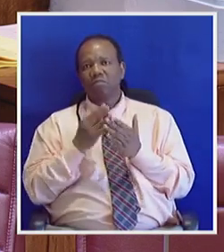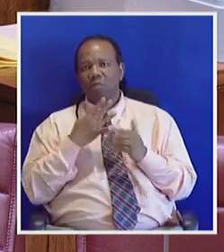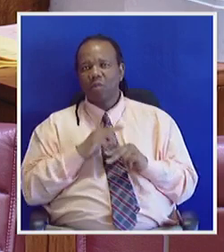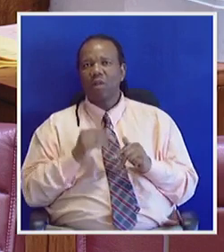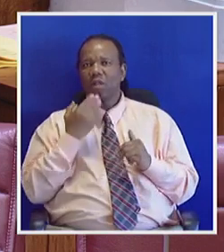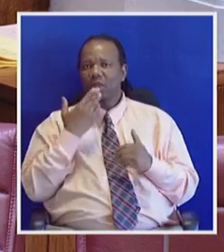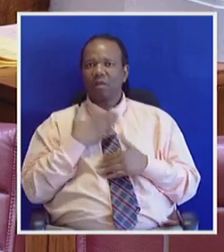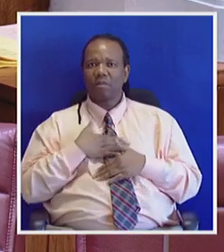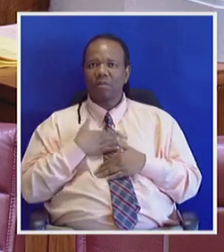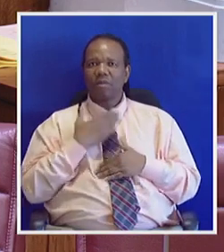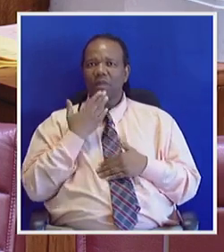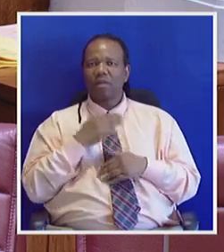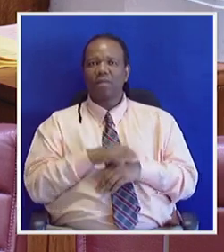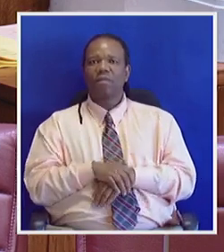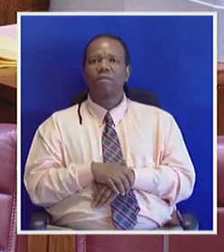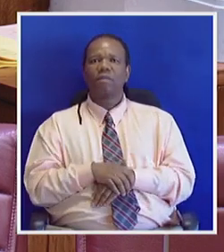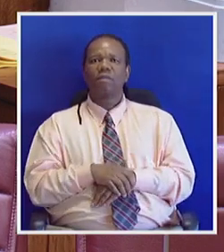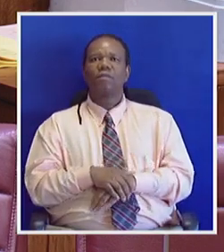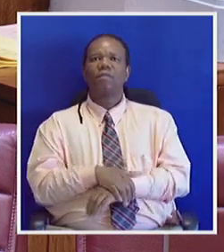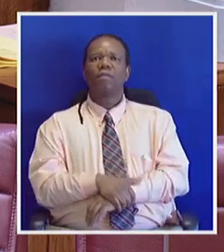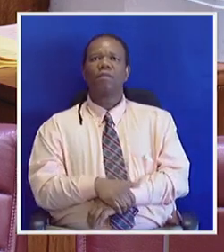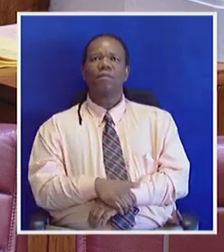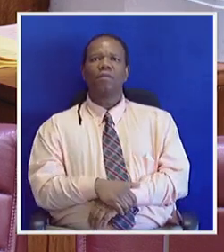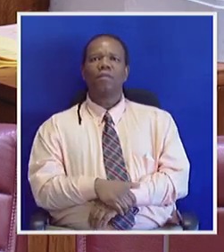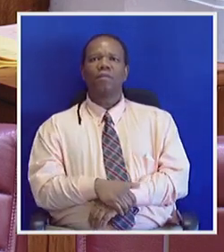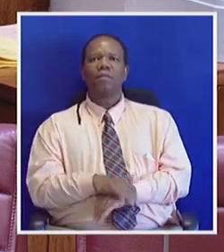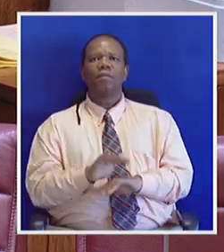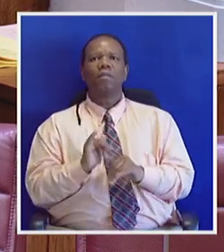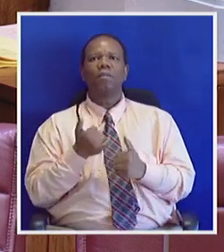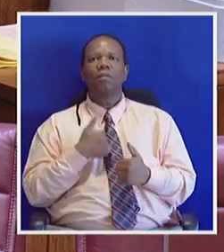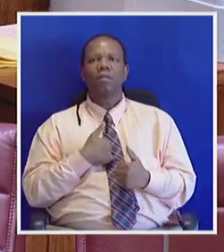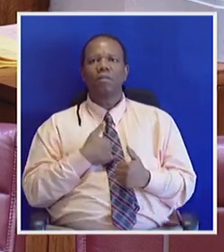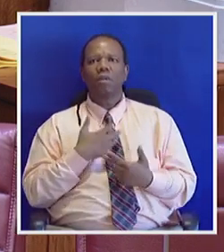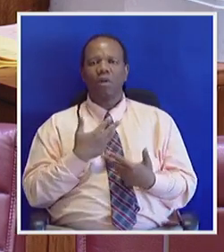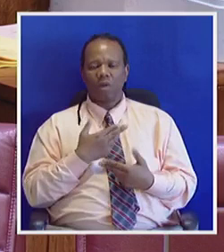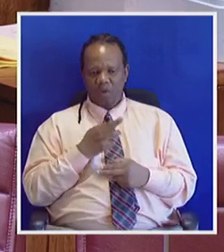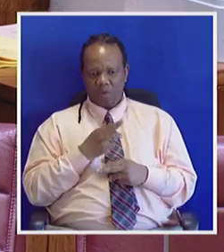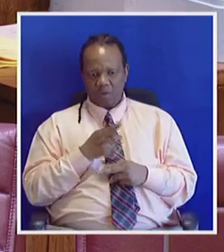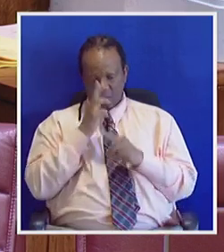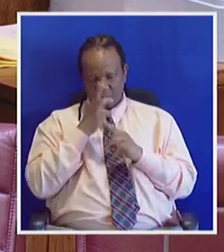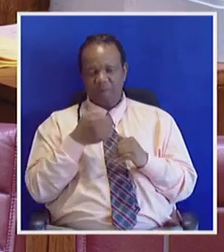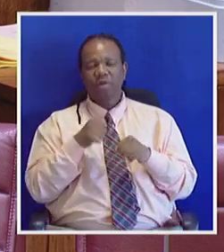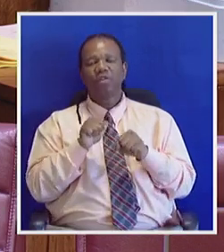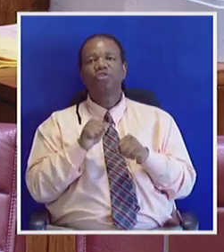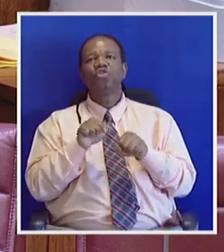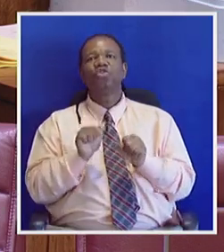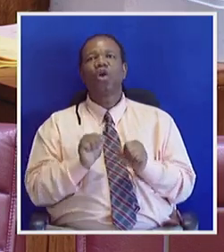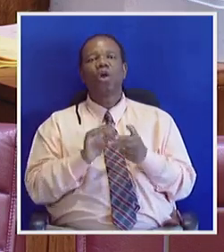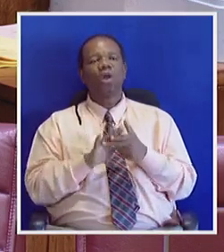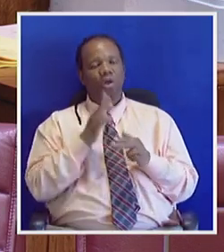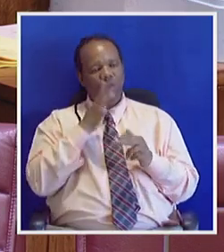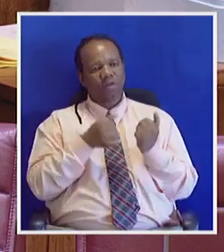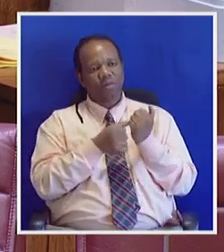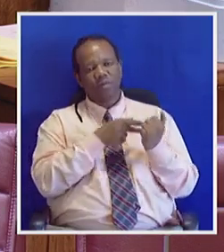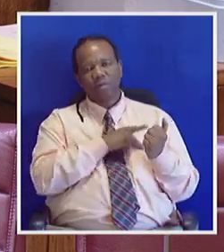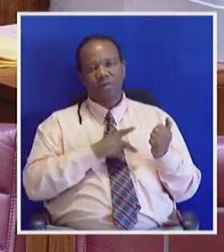lot. Thank you. Through you, Honorable Chair, Honorable Deputy President, we sometimes